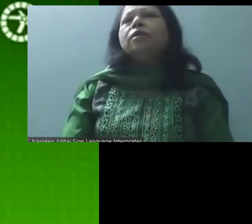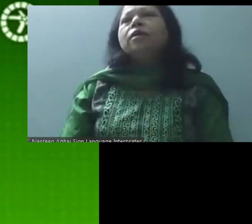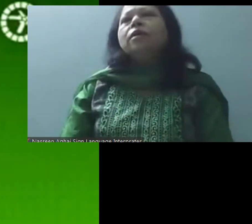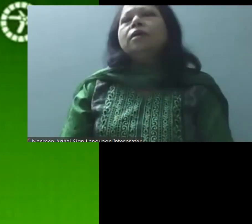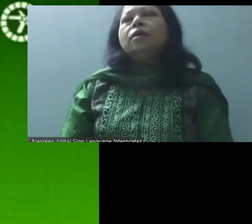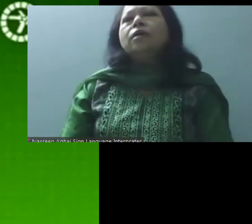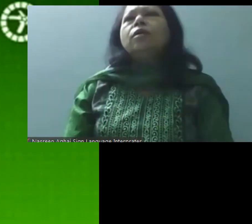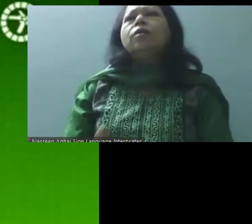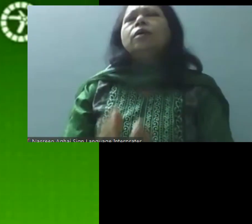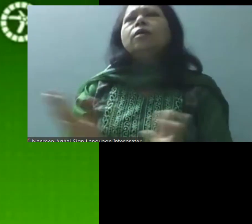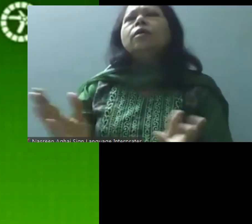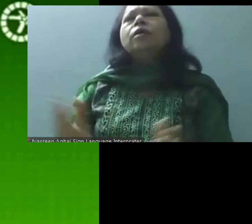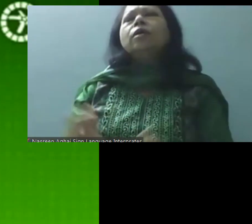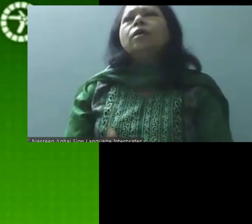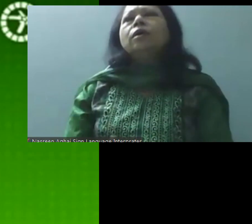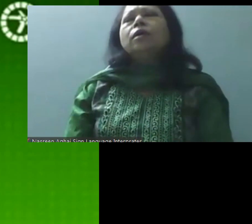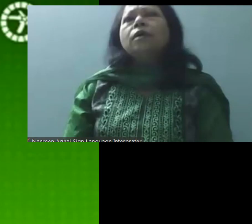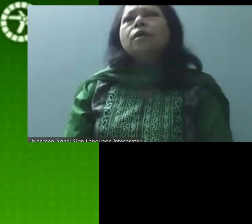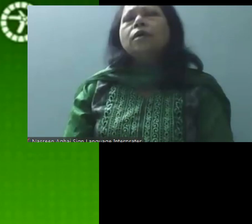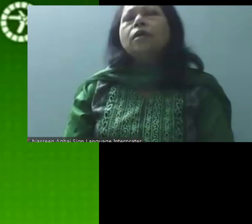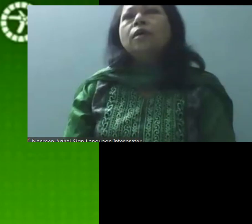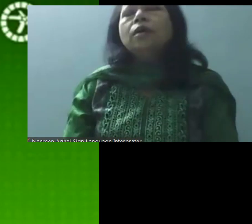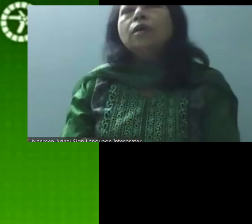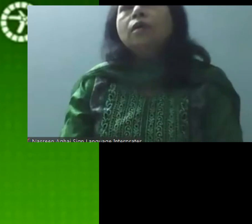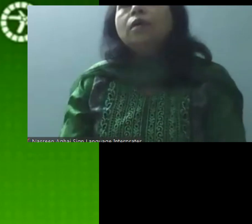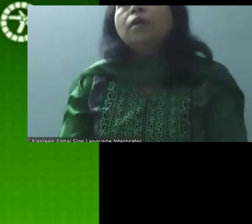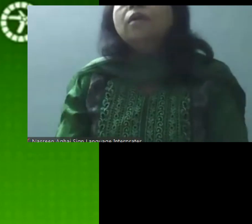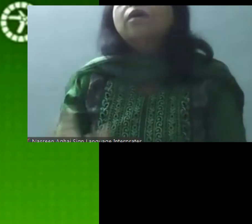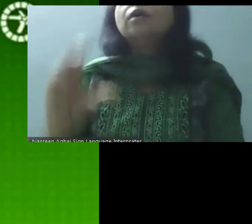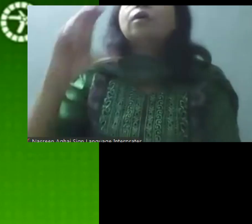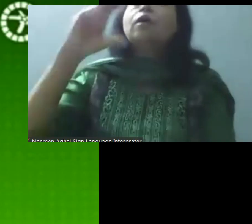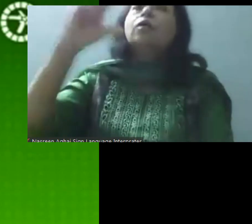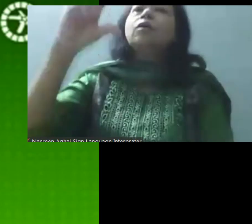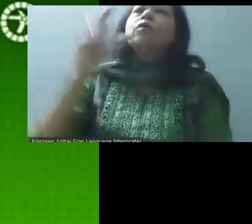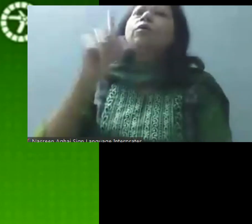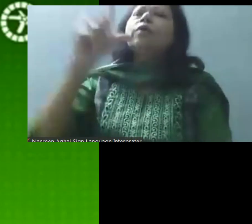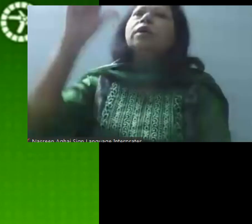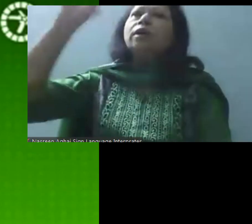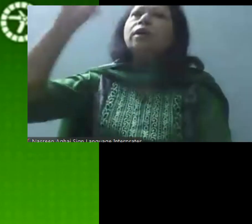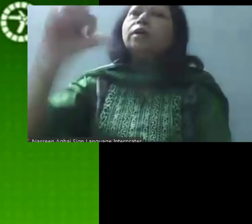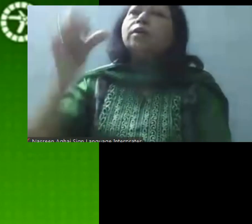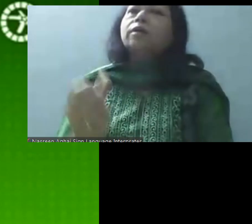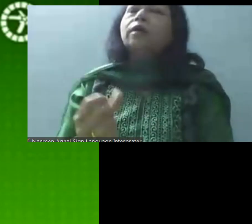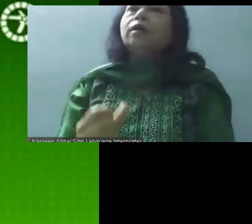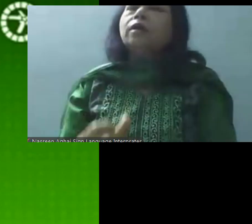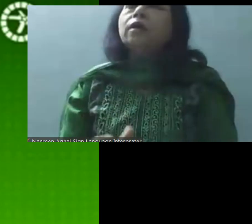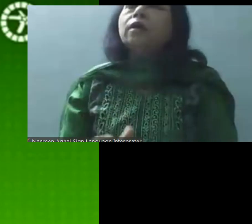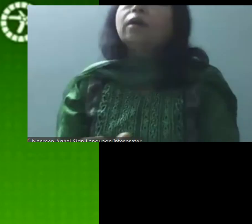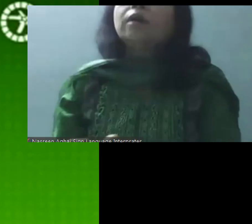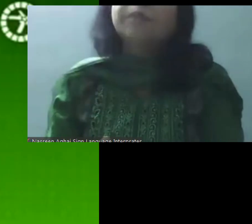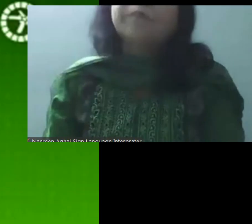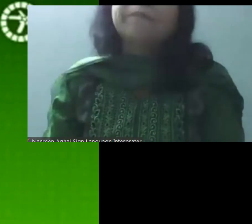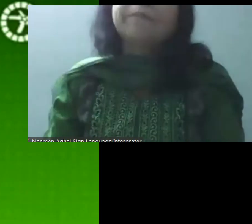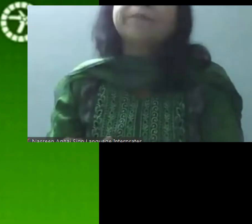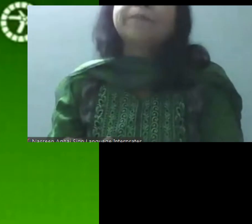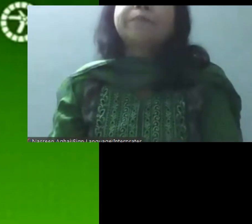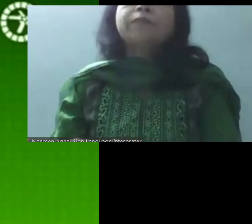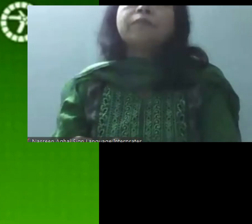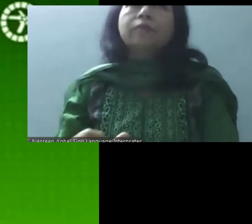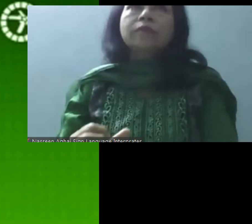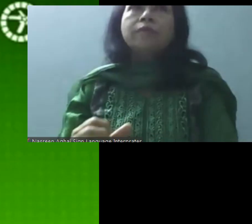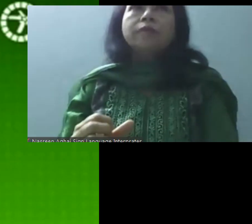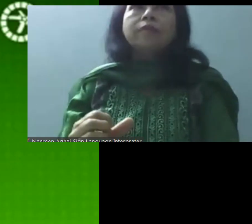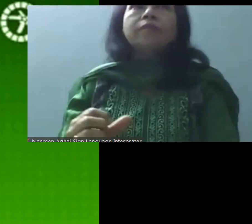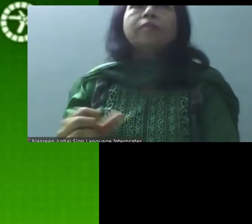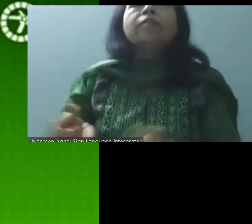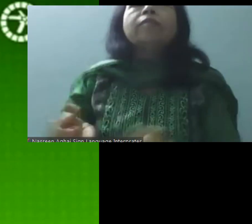many of you know, when this pandemic COVID-19 hit us, it was the spring semester that was going on. It all started